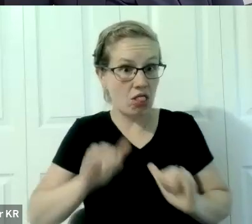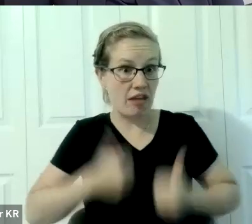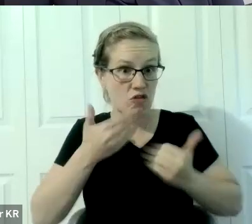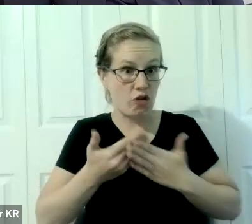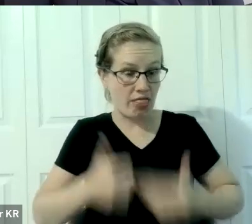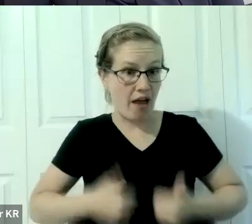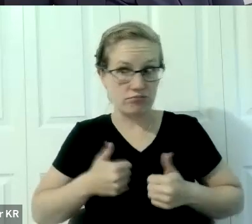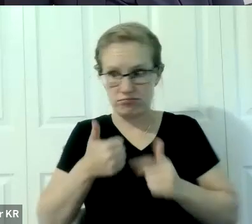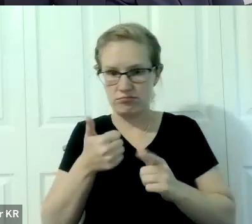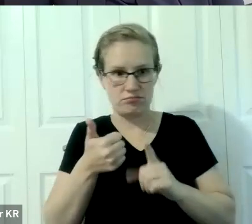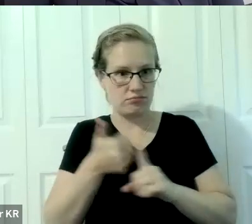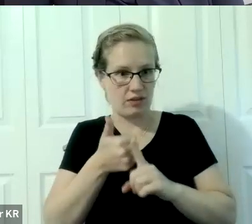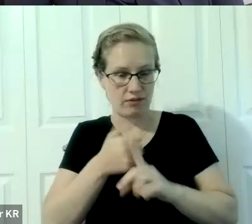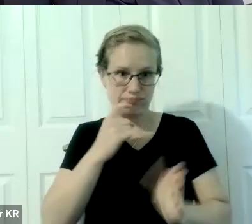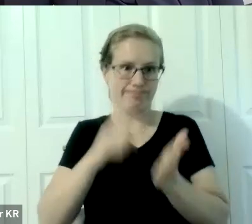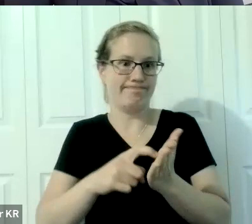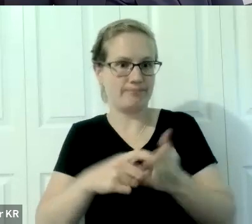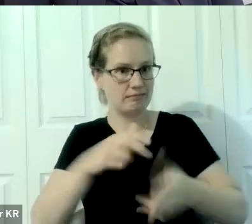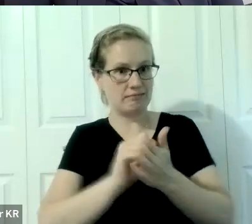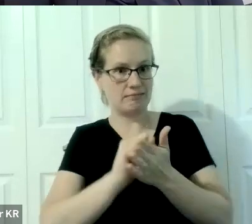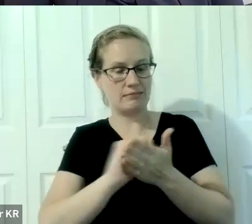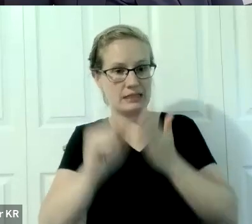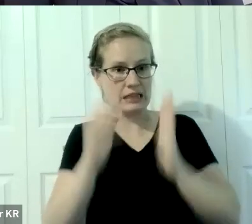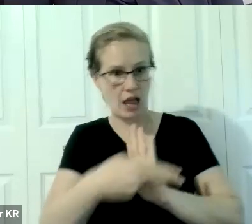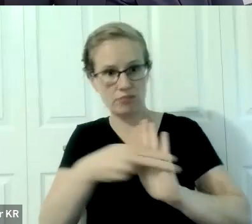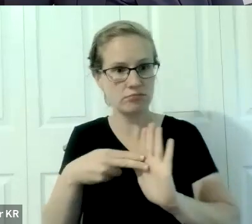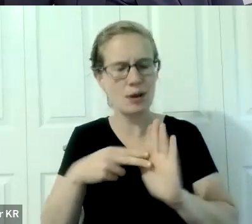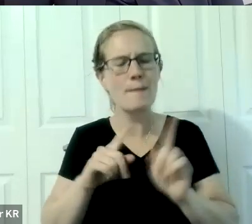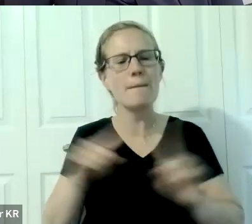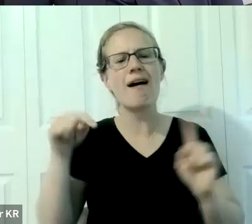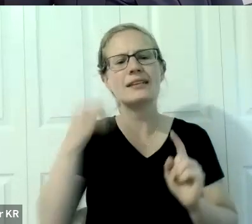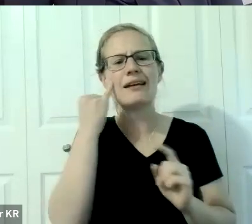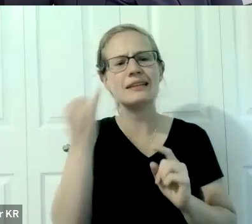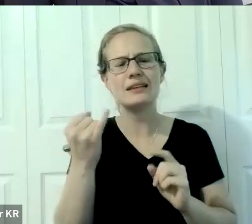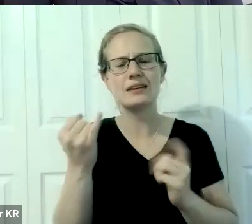now recognized by the church as a saint. But this notion